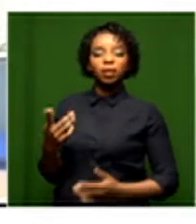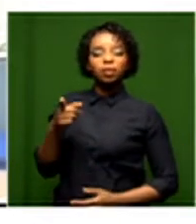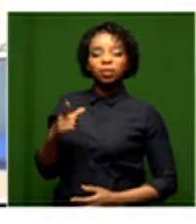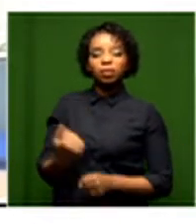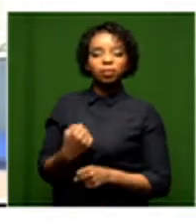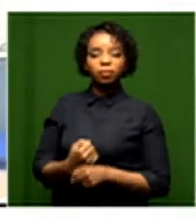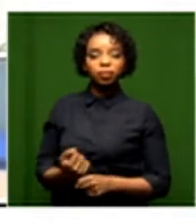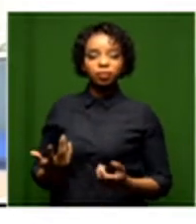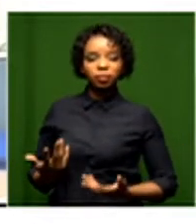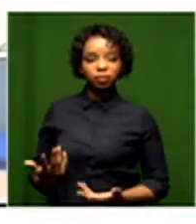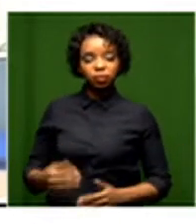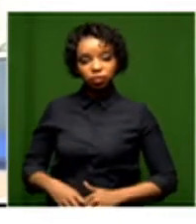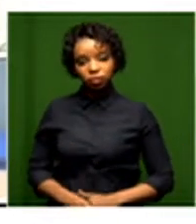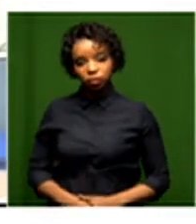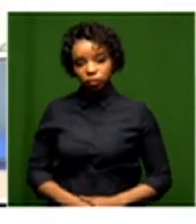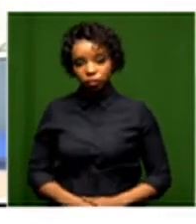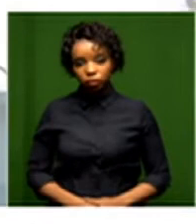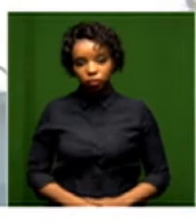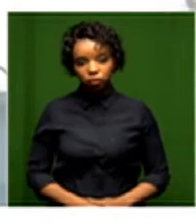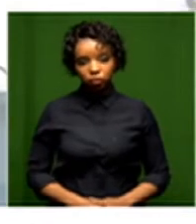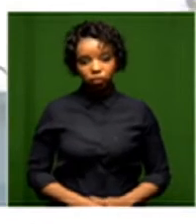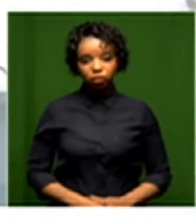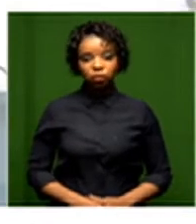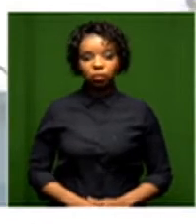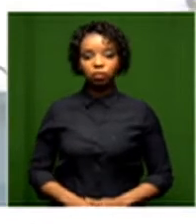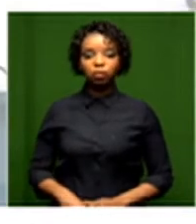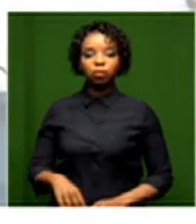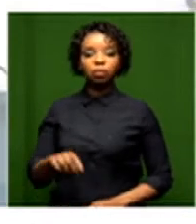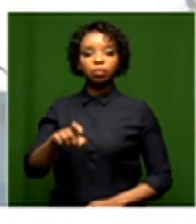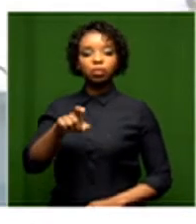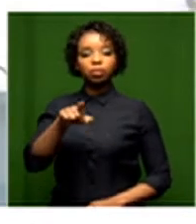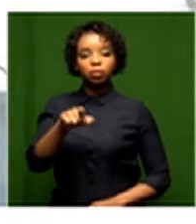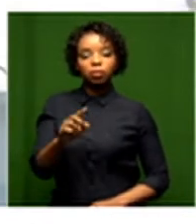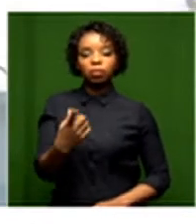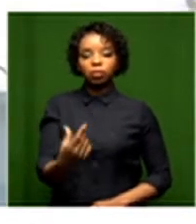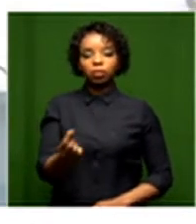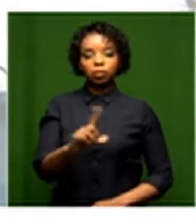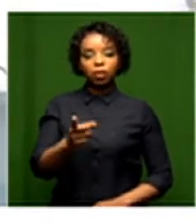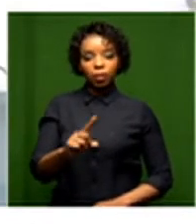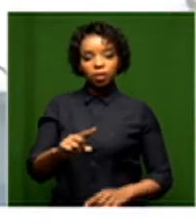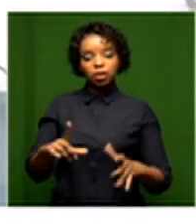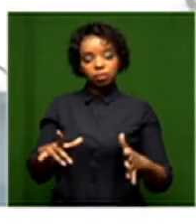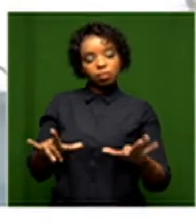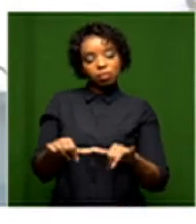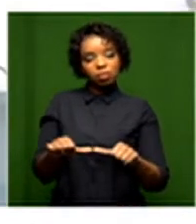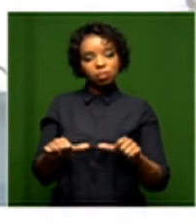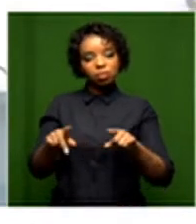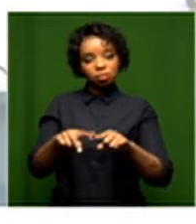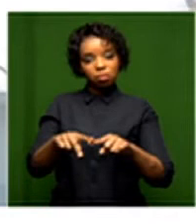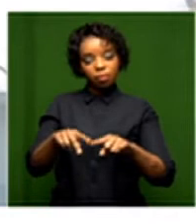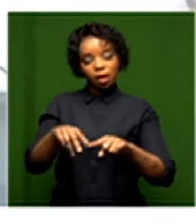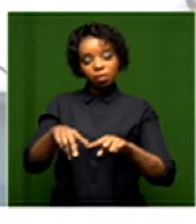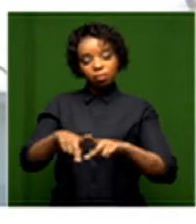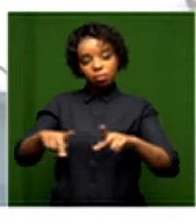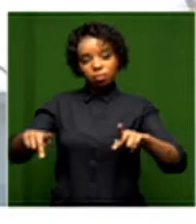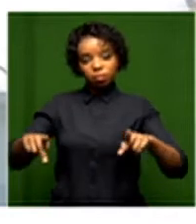Let's refer to it as SANBI. What SANBI does, it's a whole collection, as you mentioned, of gardens, 13 gardens across the